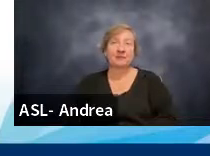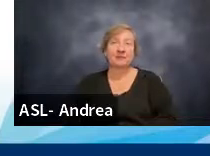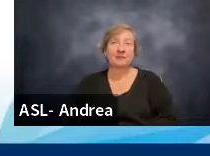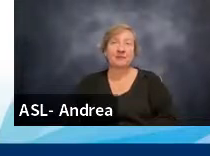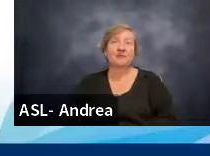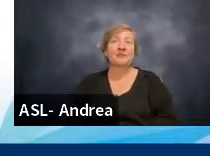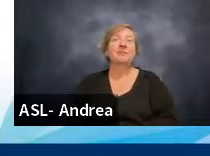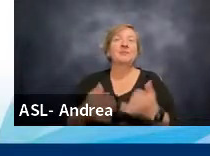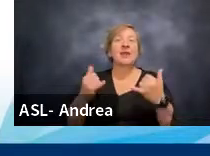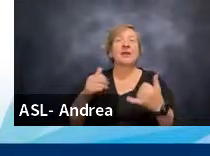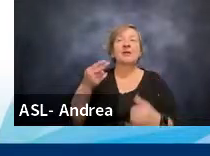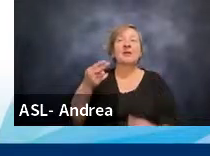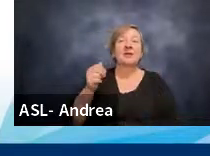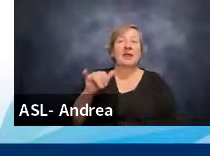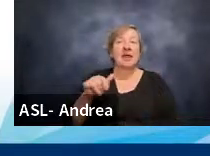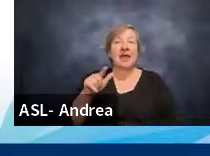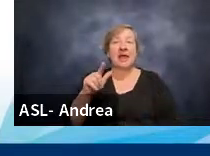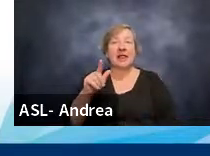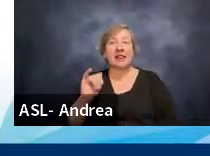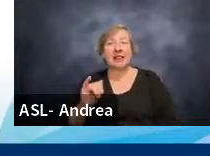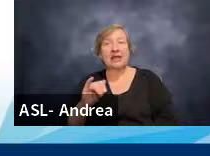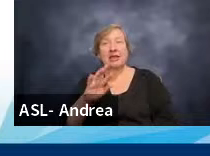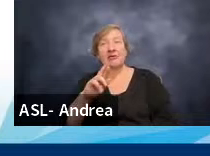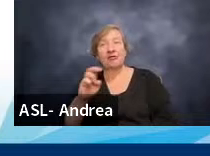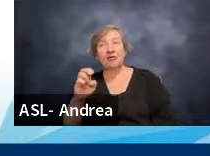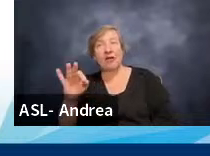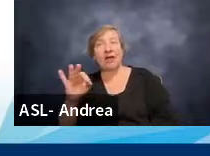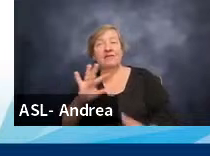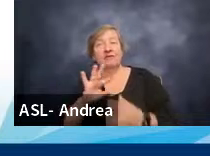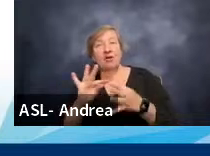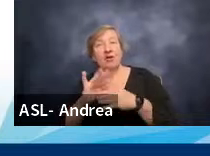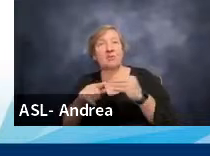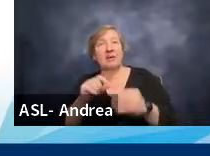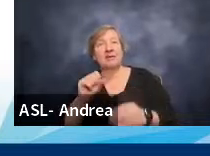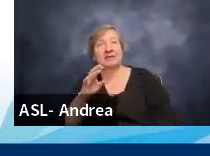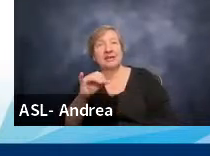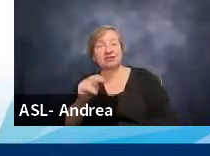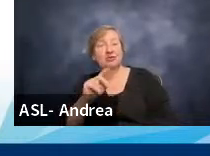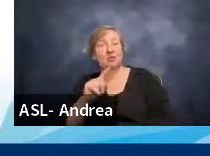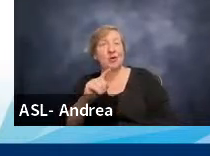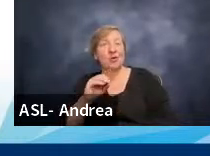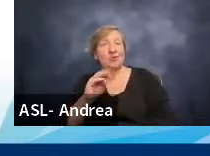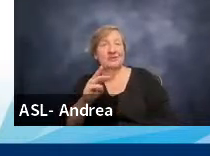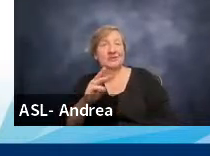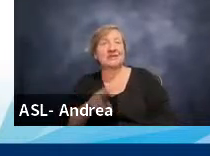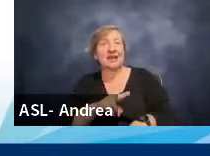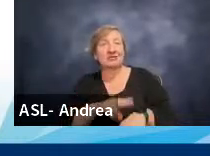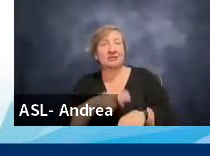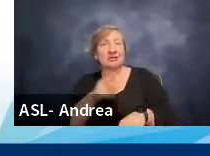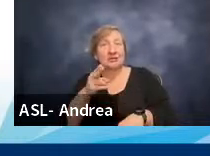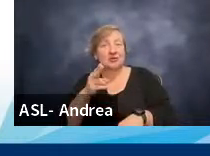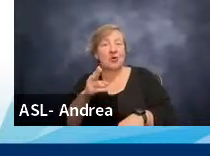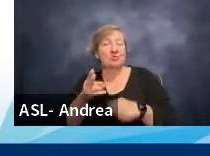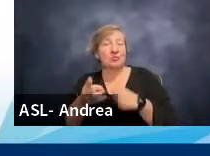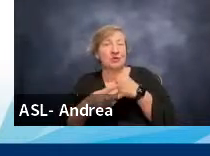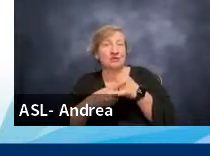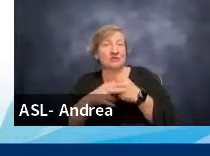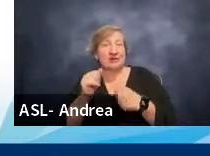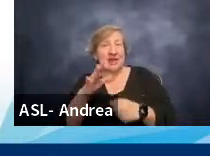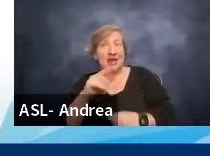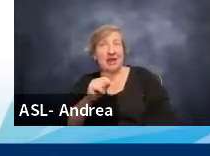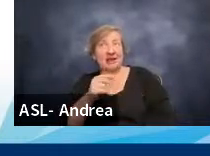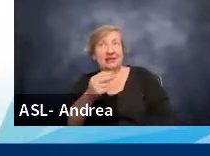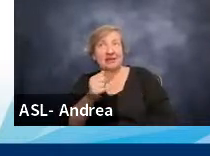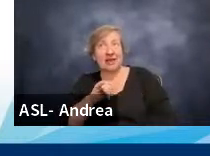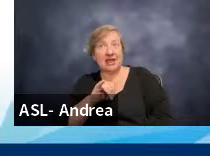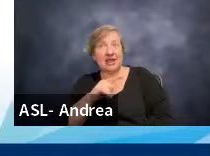So now Haley Reff to talk about Section 106 of the National Historic Preservation Act. Haley. Thank you